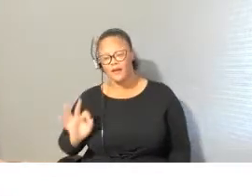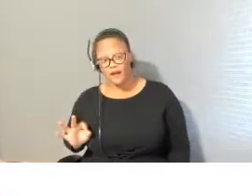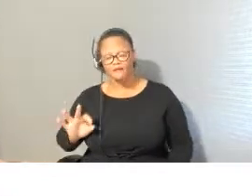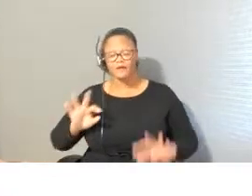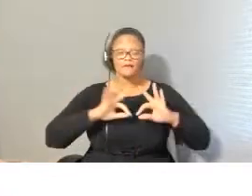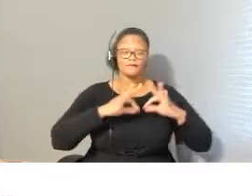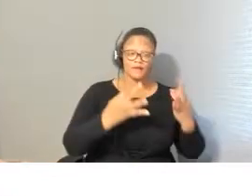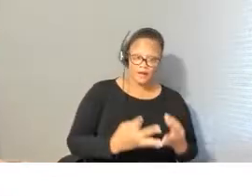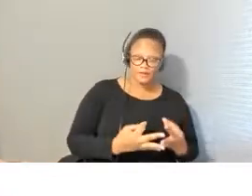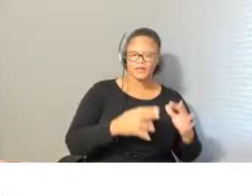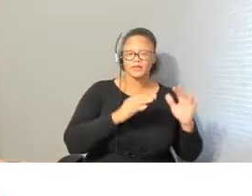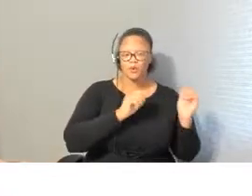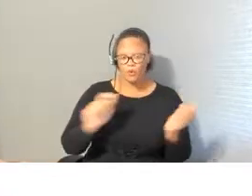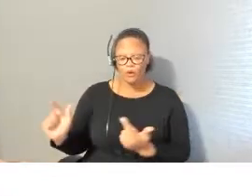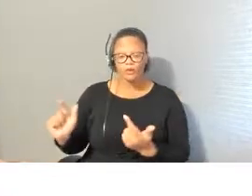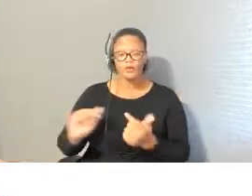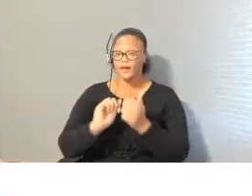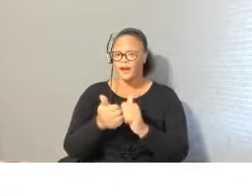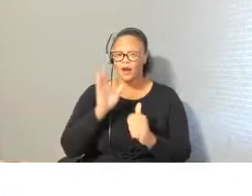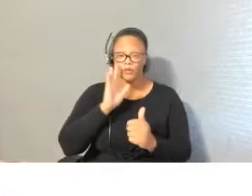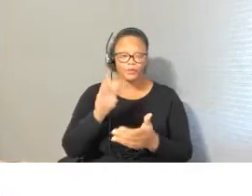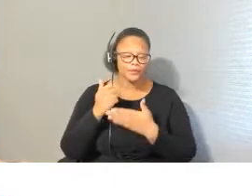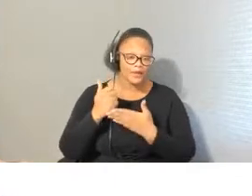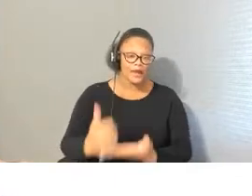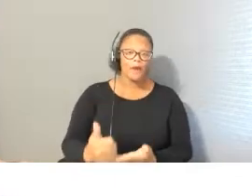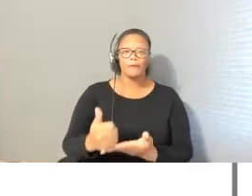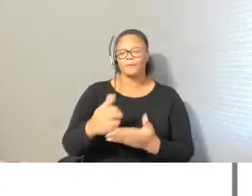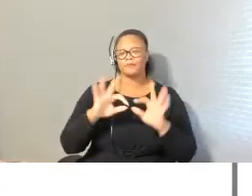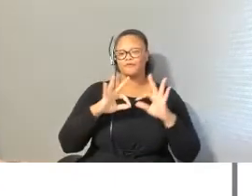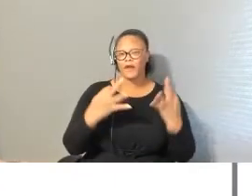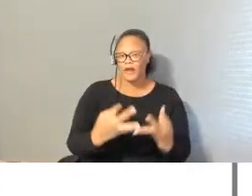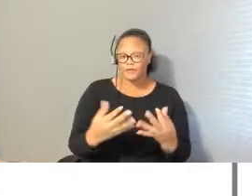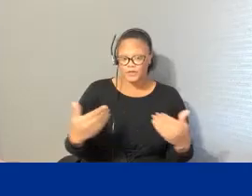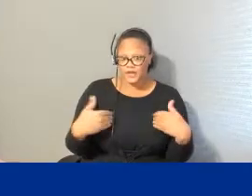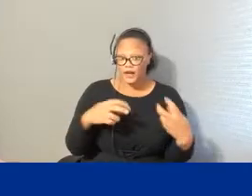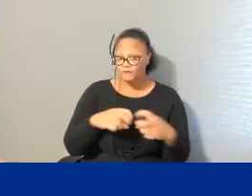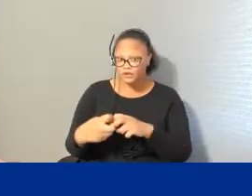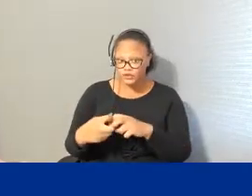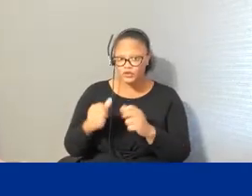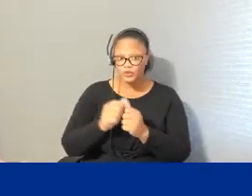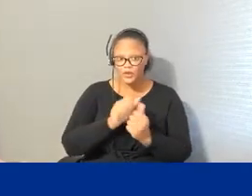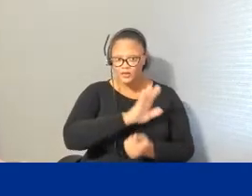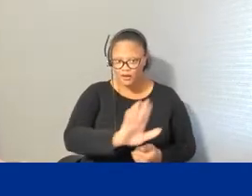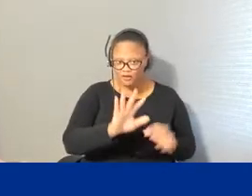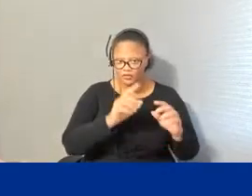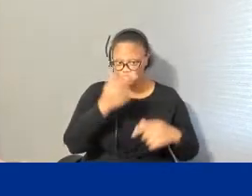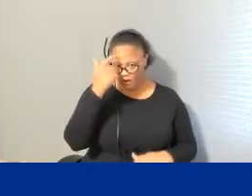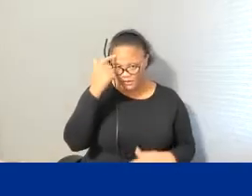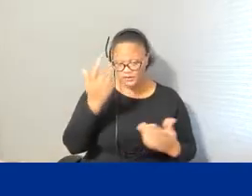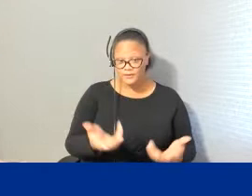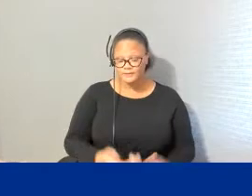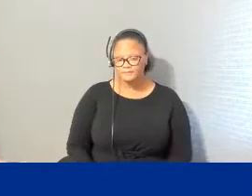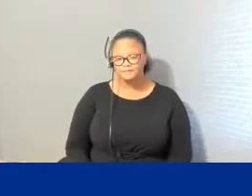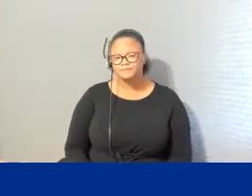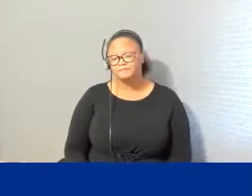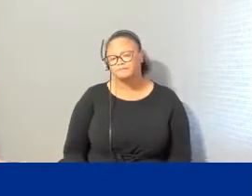families. How do we help empower families that have issues with their traumas? So I want you to be